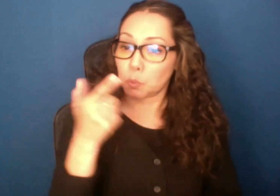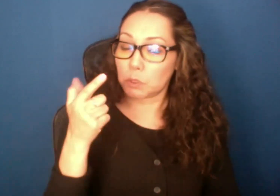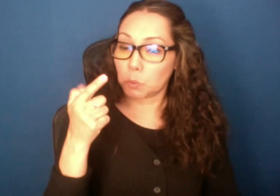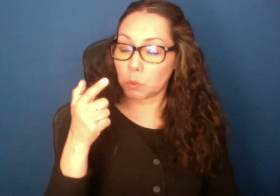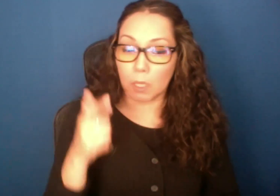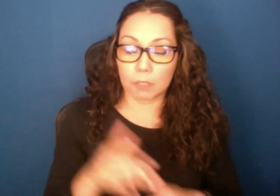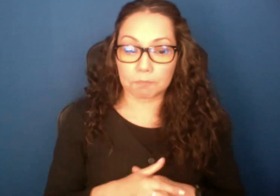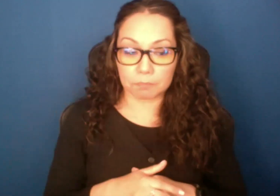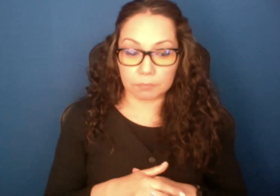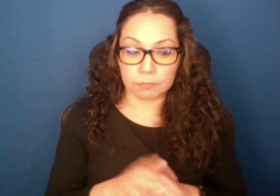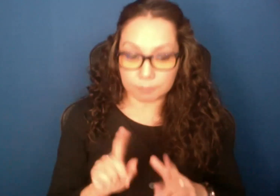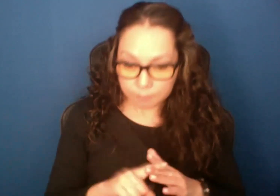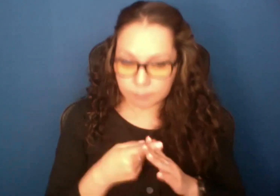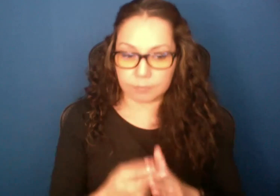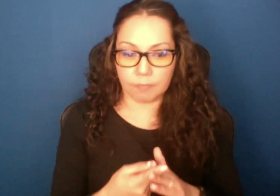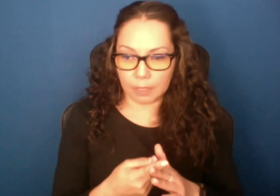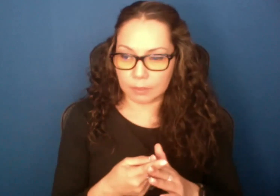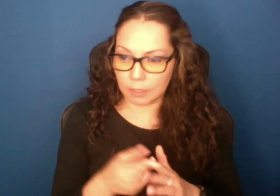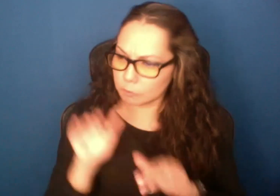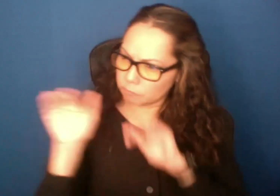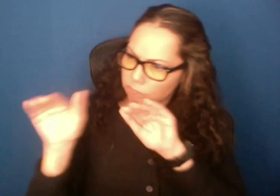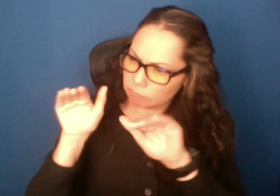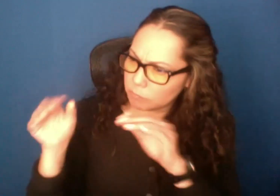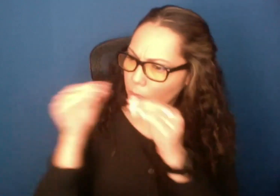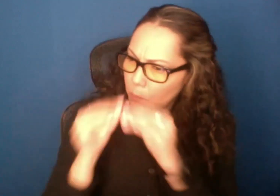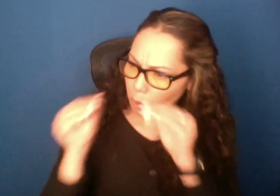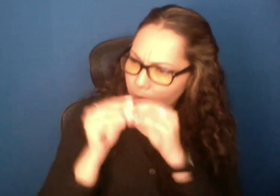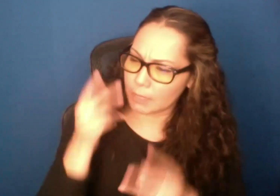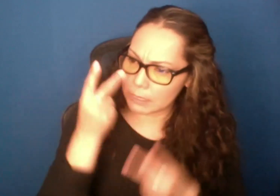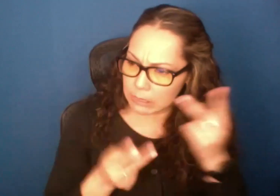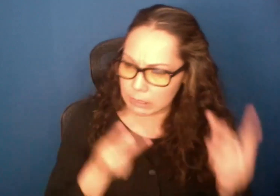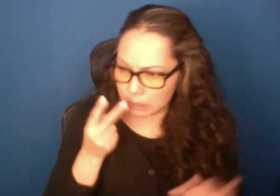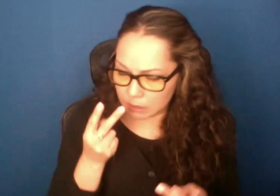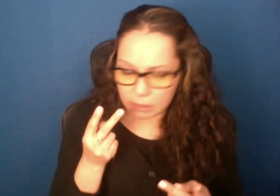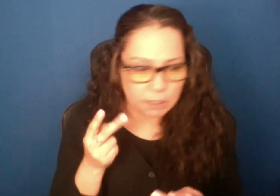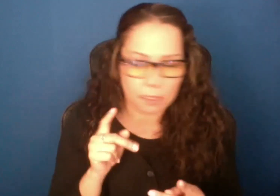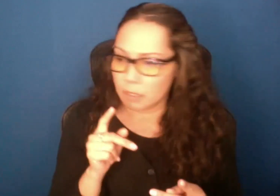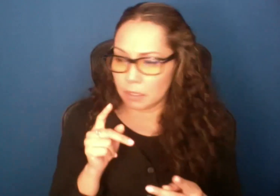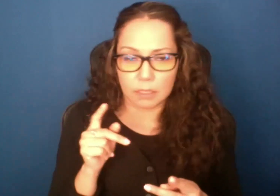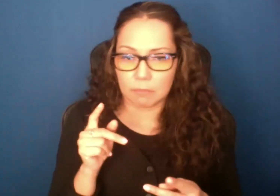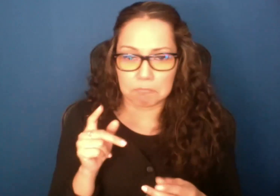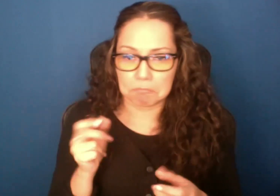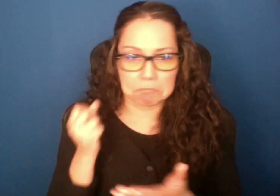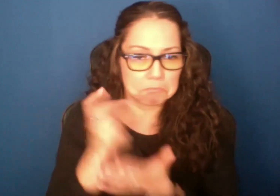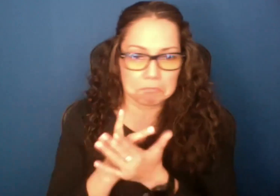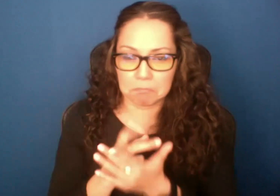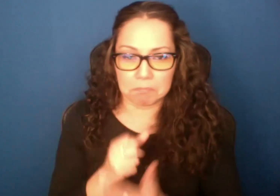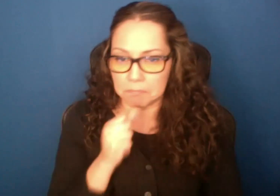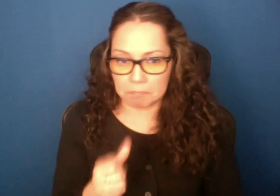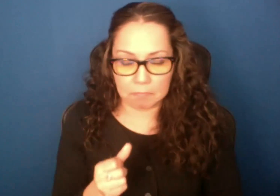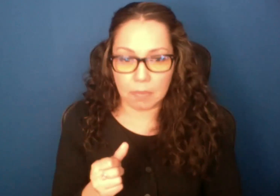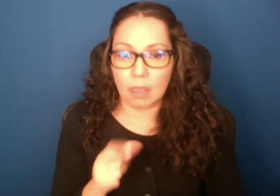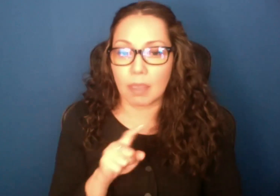I began to ask for more visits but wasn't able to get them. And